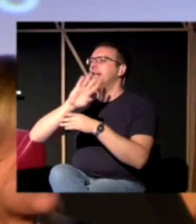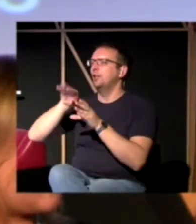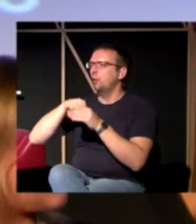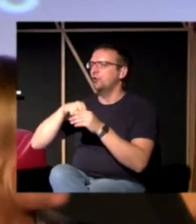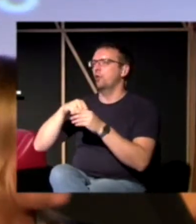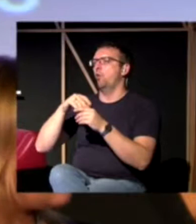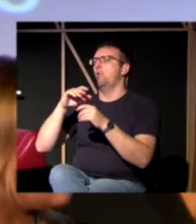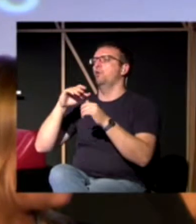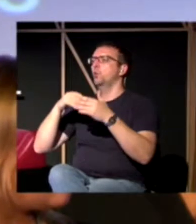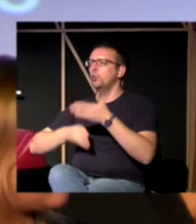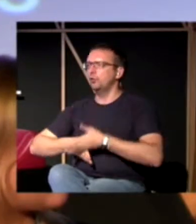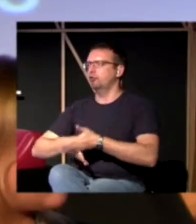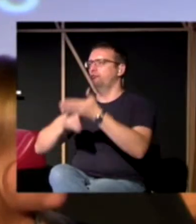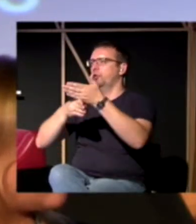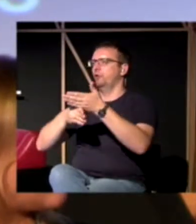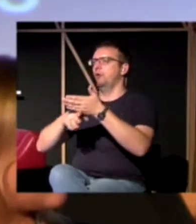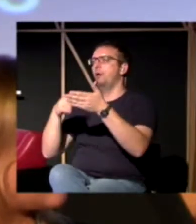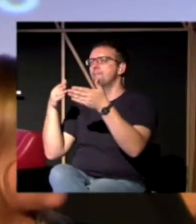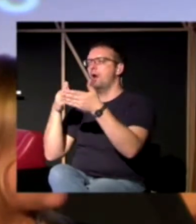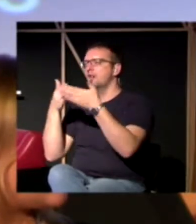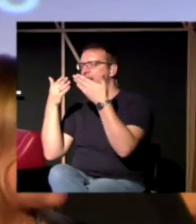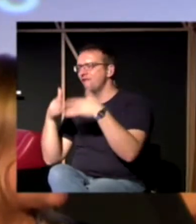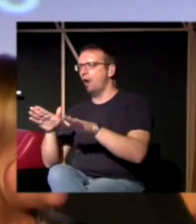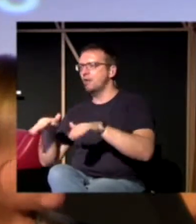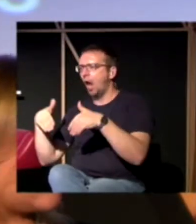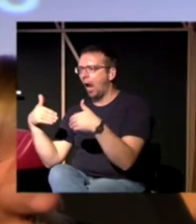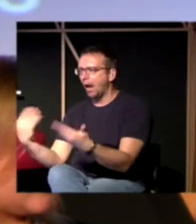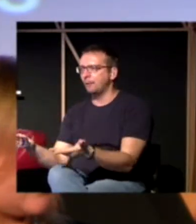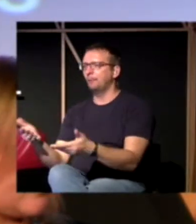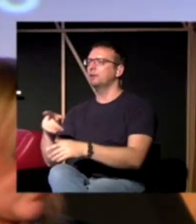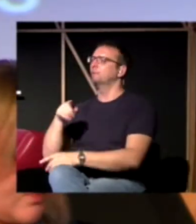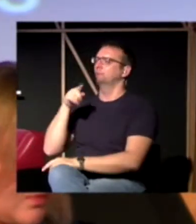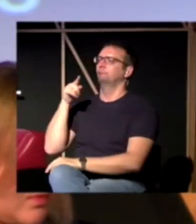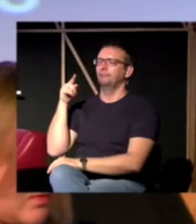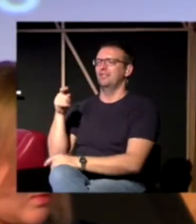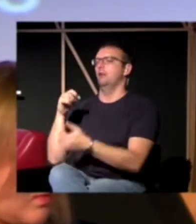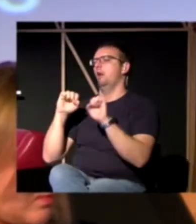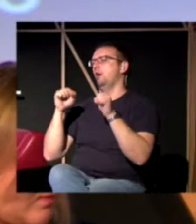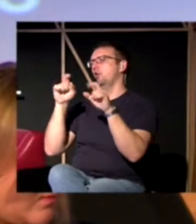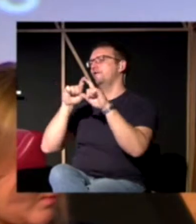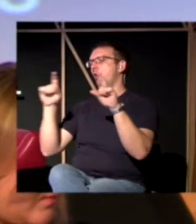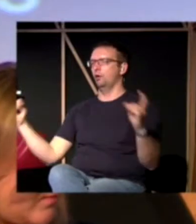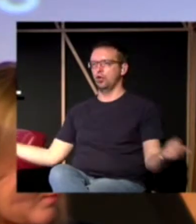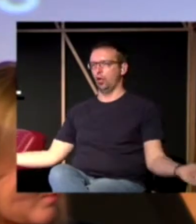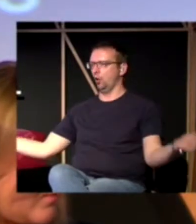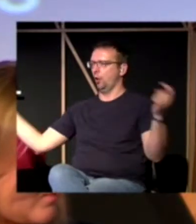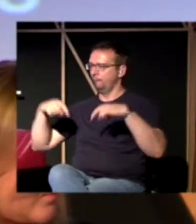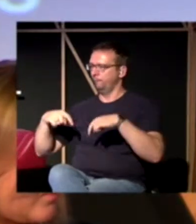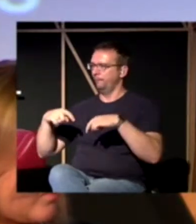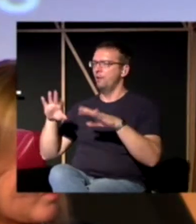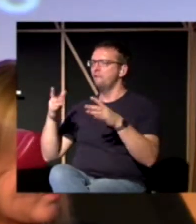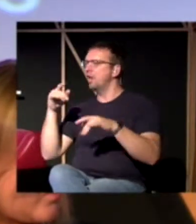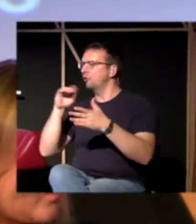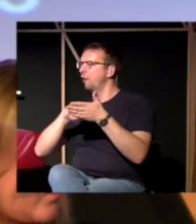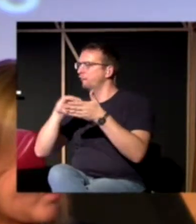delegate packs today we have unofficially announced the dates for the 2019 Cafe Week of Action, which will take place from the